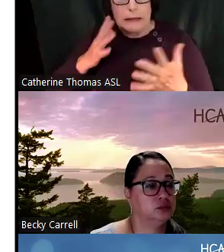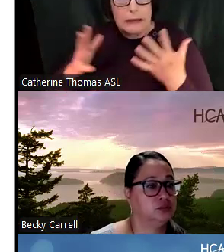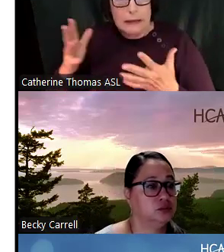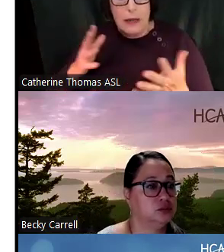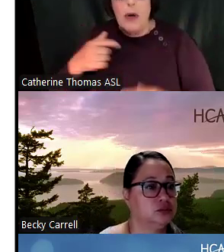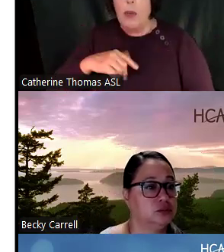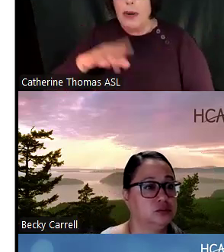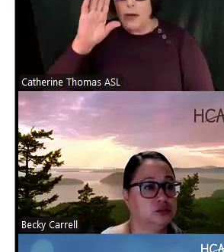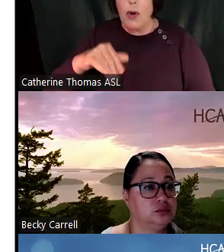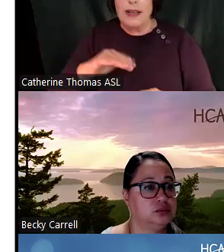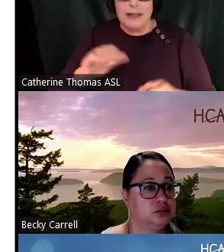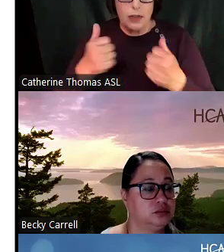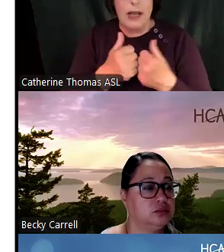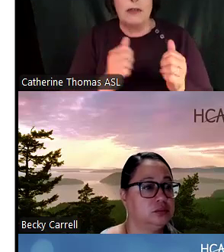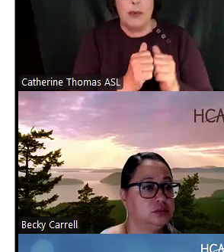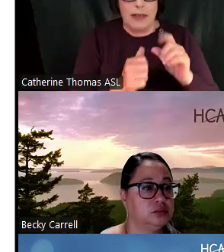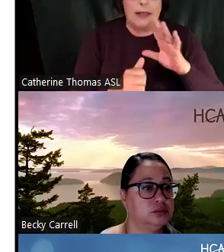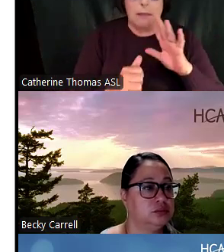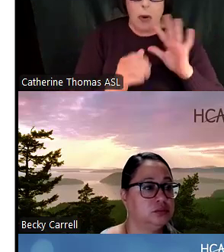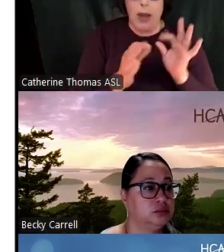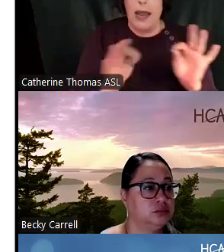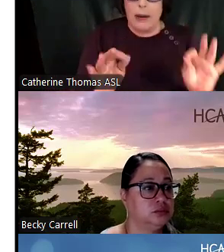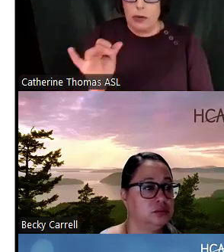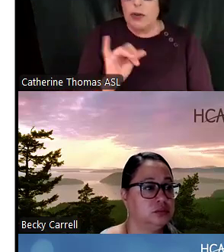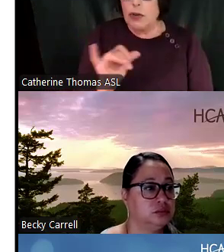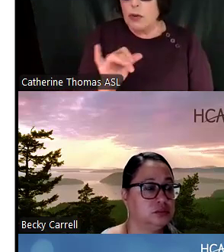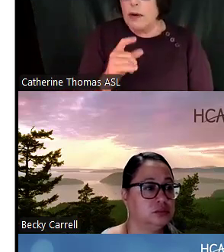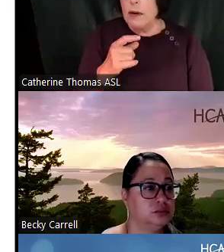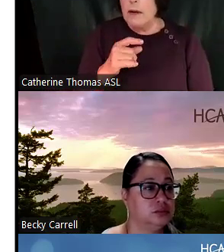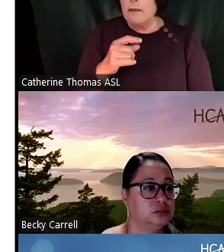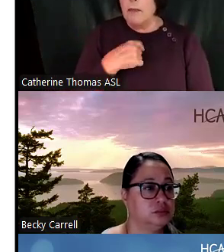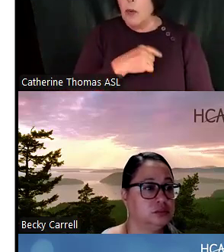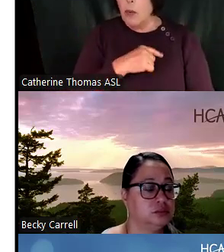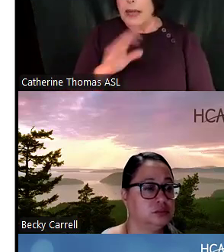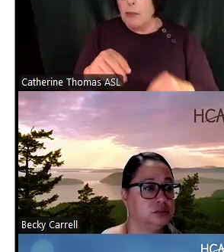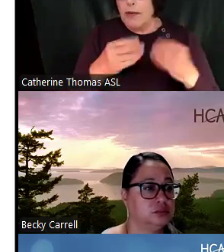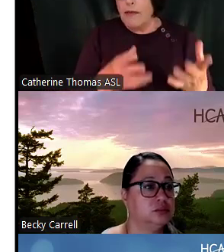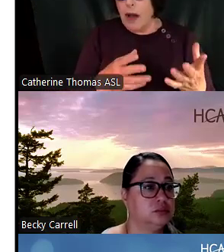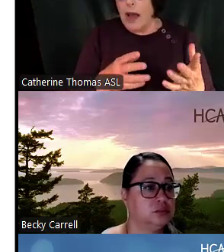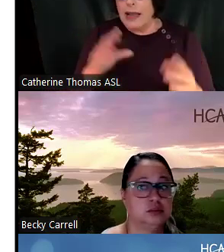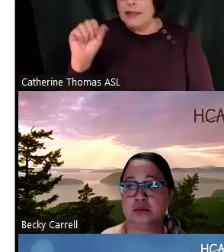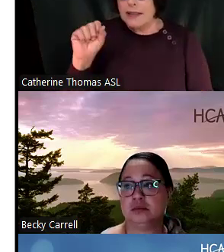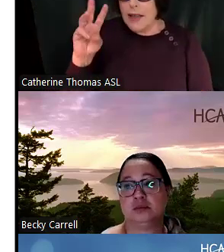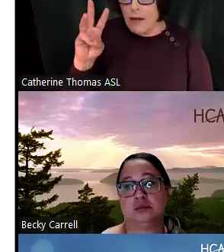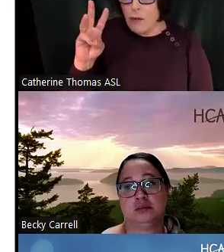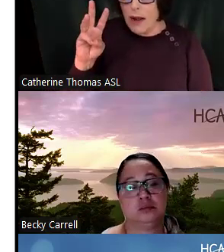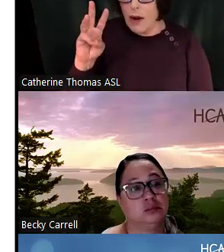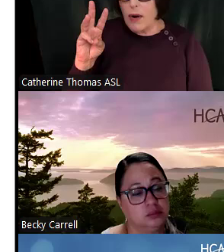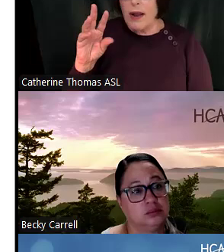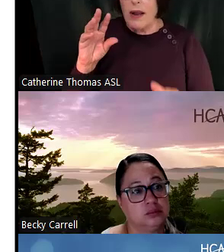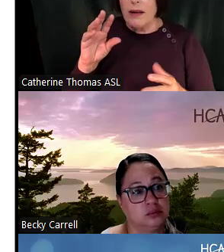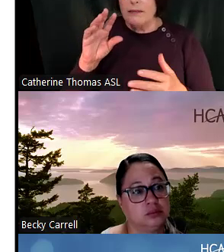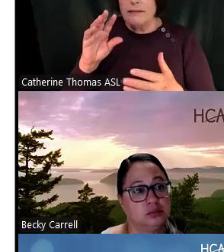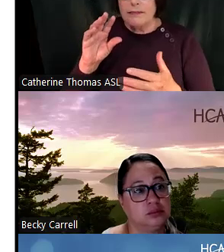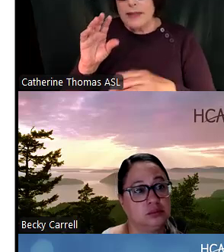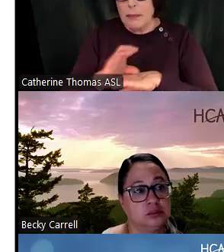spoken language arena, we provide a software product that helps coordinate requests.